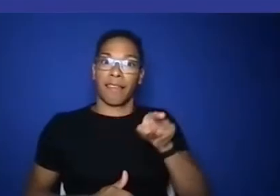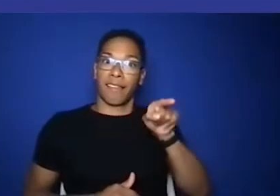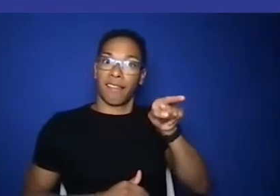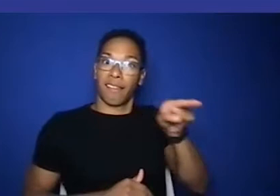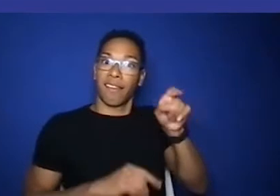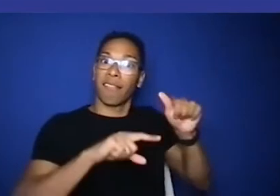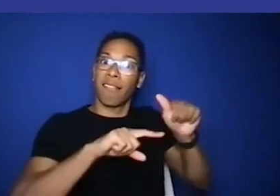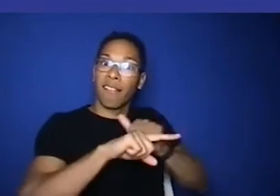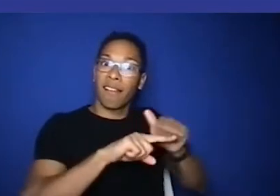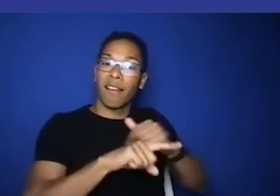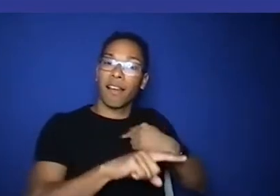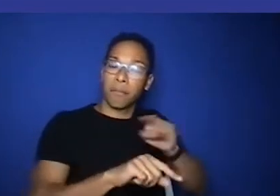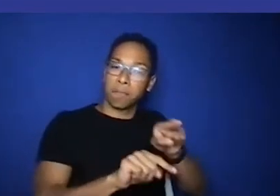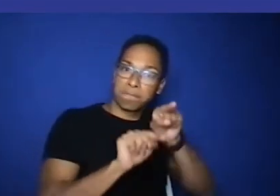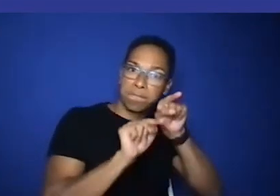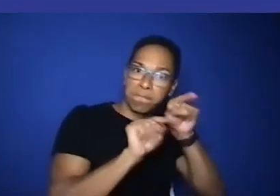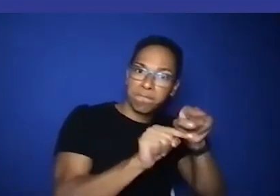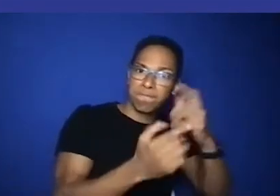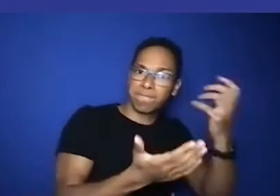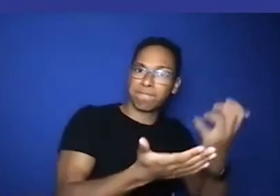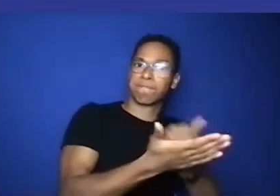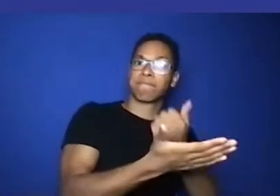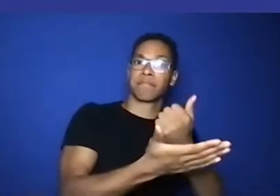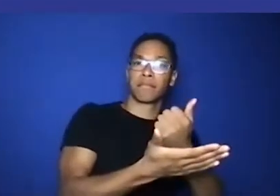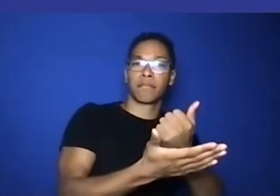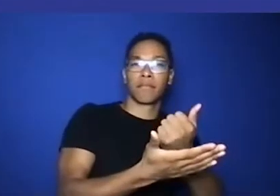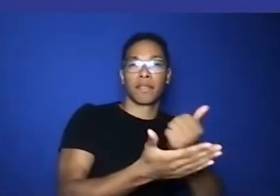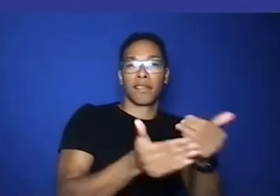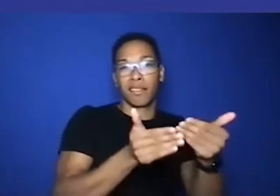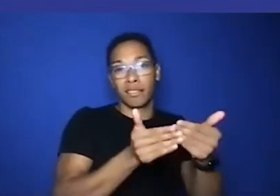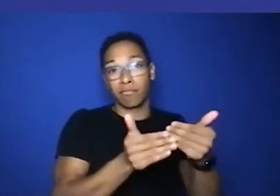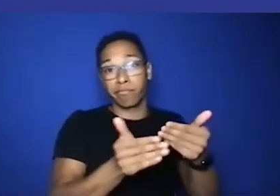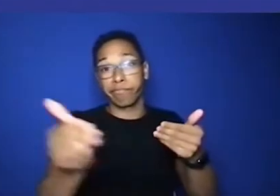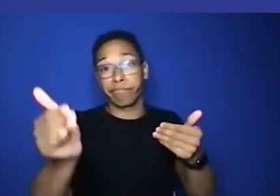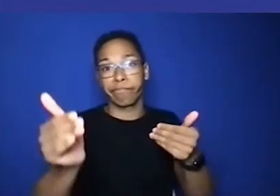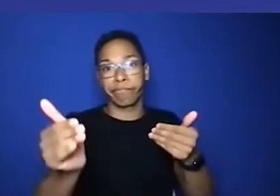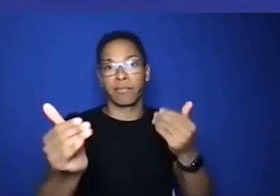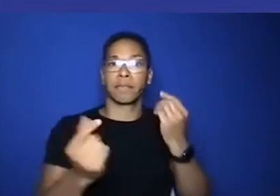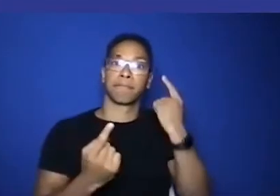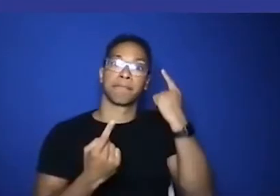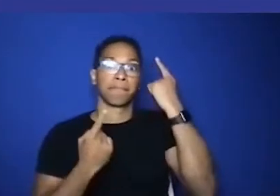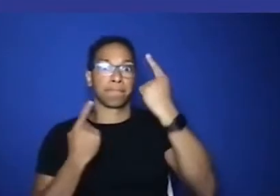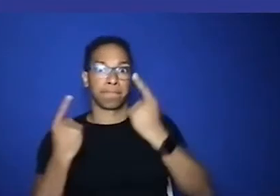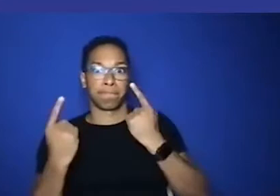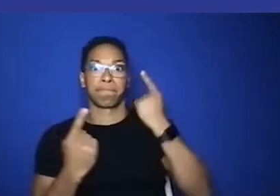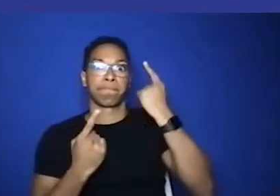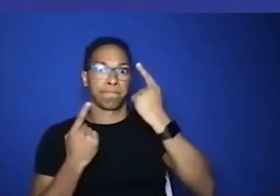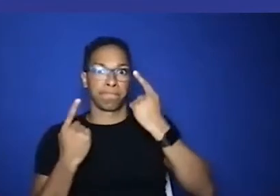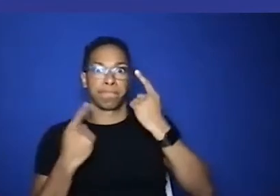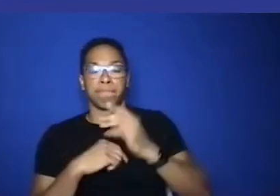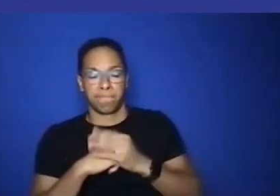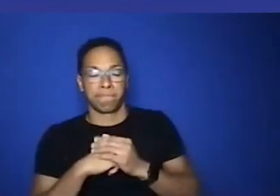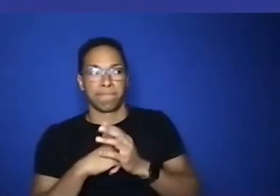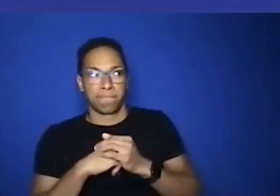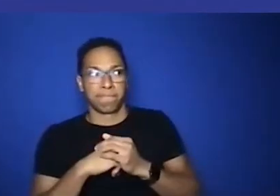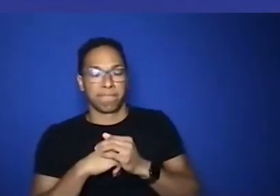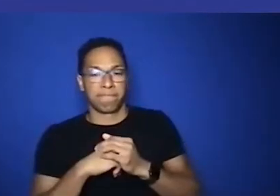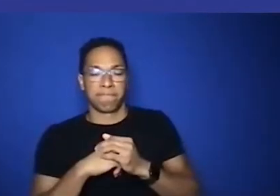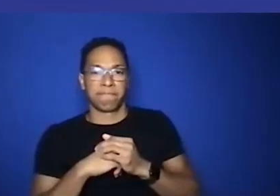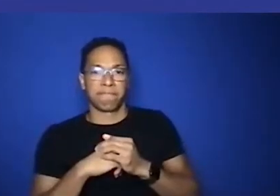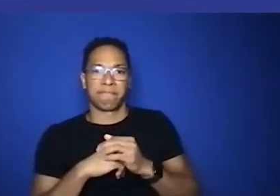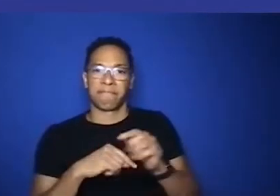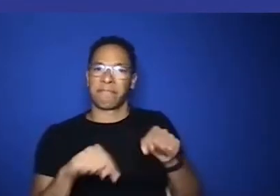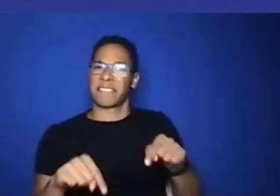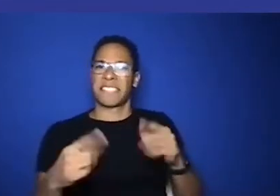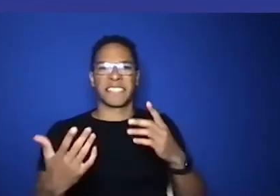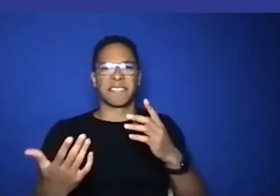and it's really made me think about this kind of interplay between, or this false